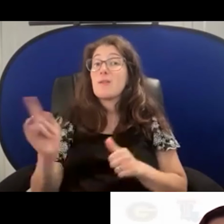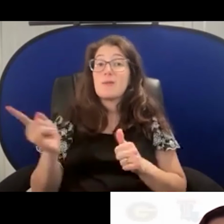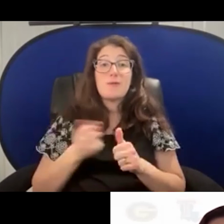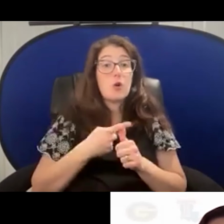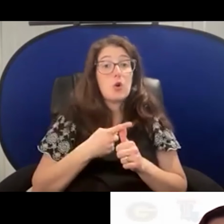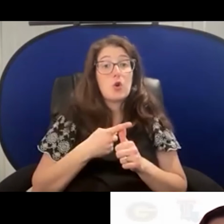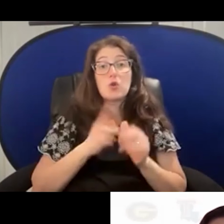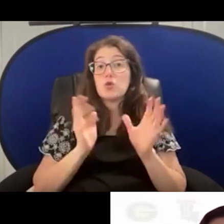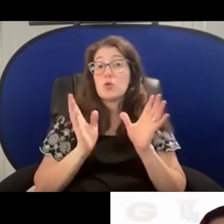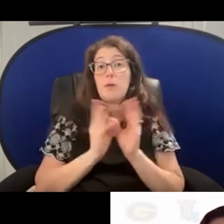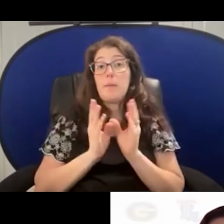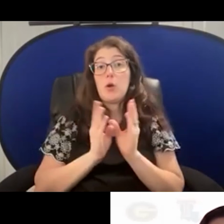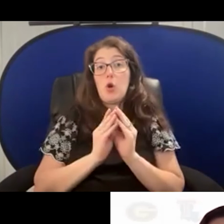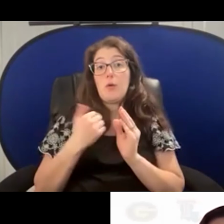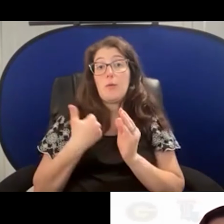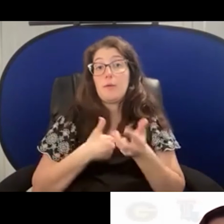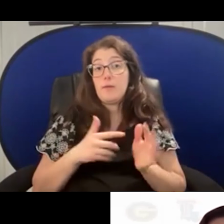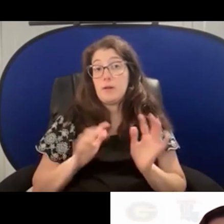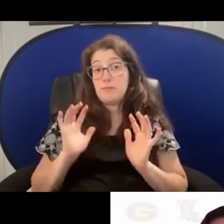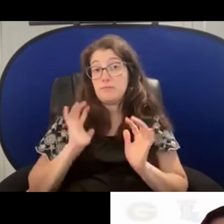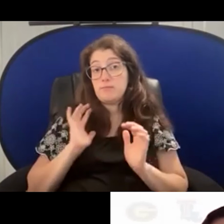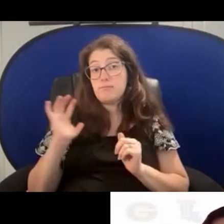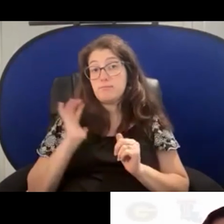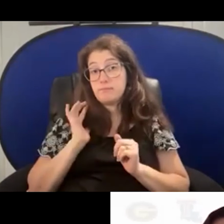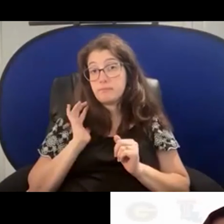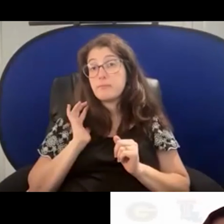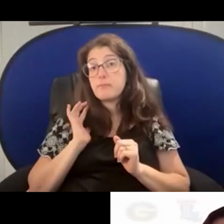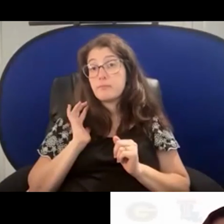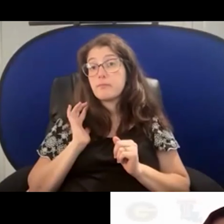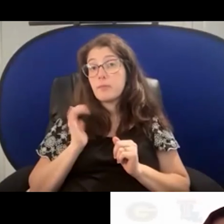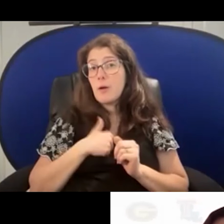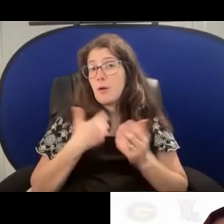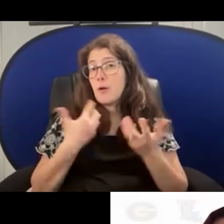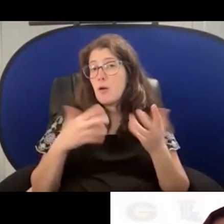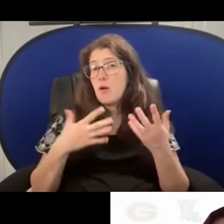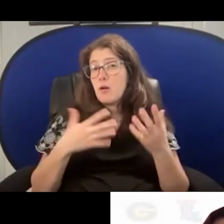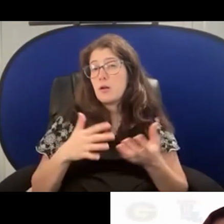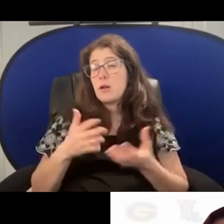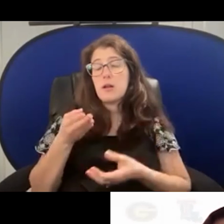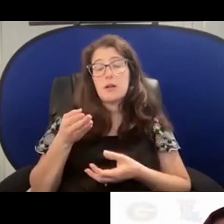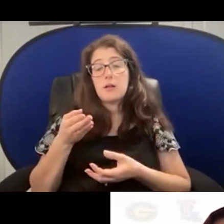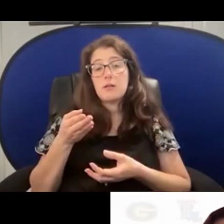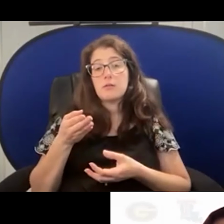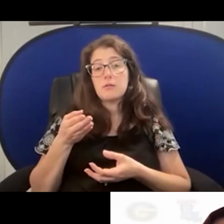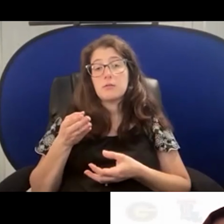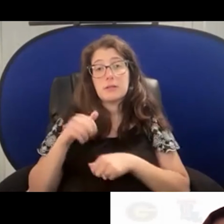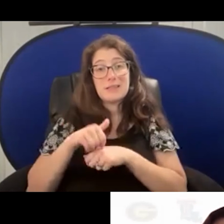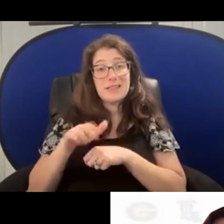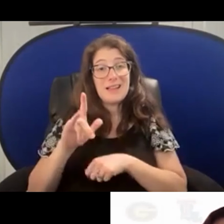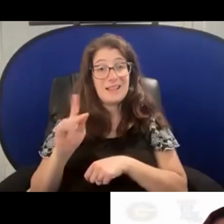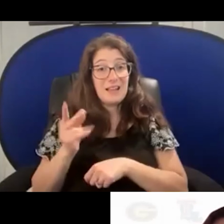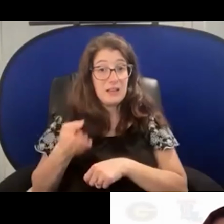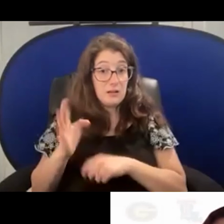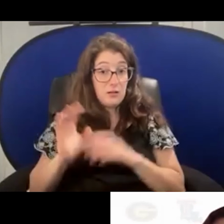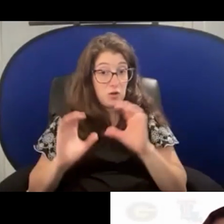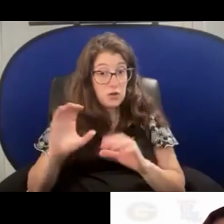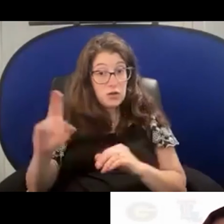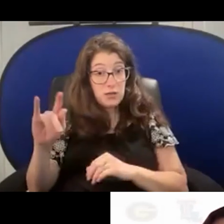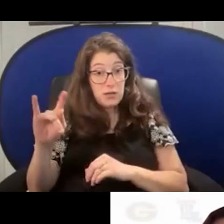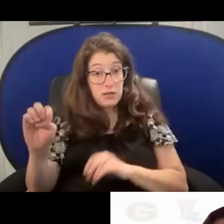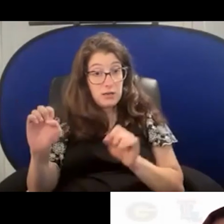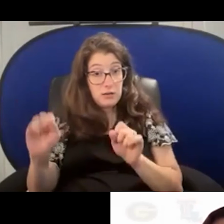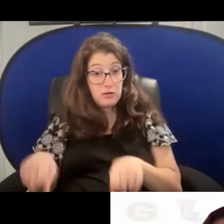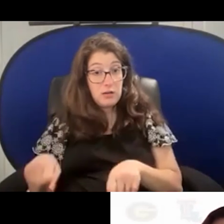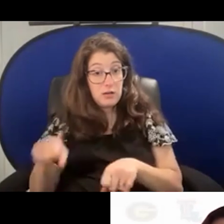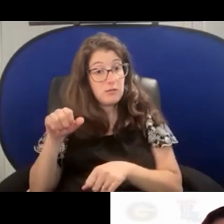webinar that we did. I believe that we've already put a link in the chat, but I think Katie could put another